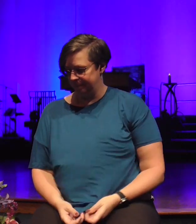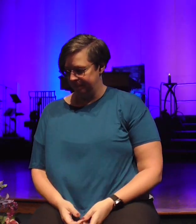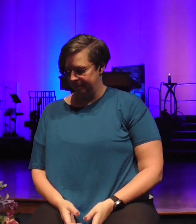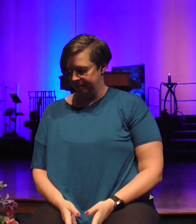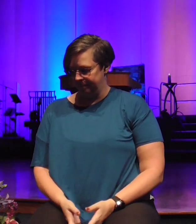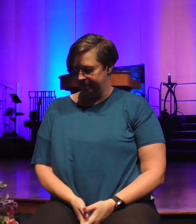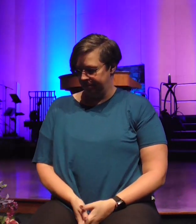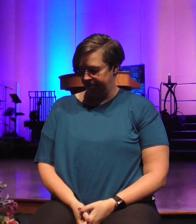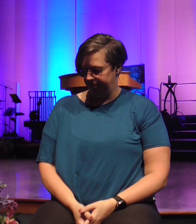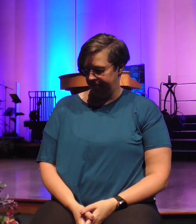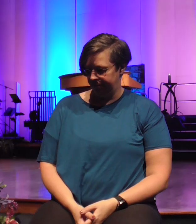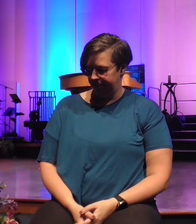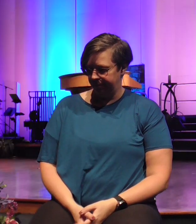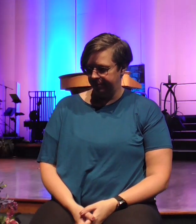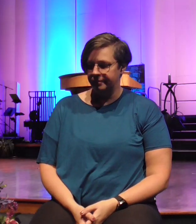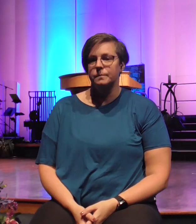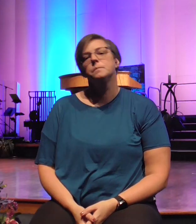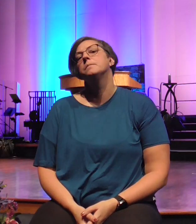And